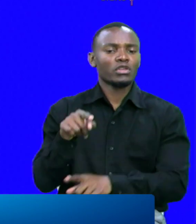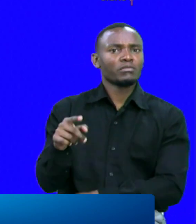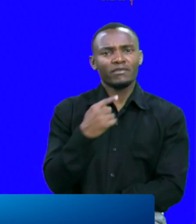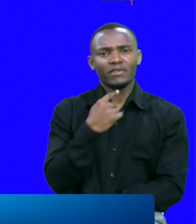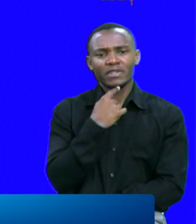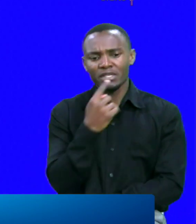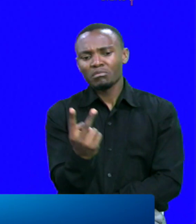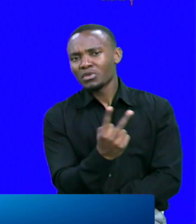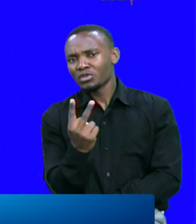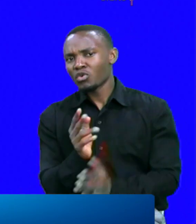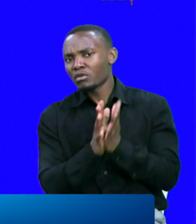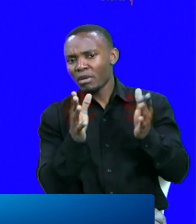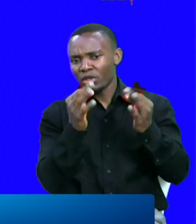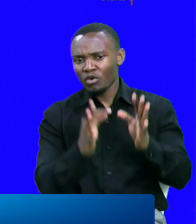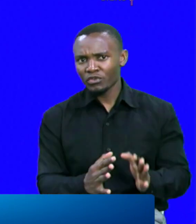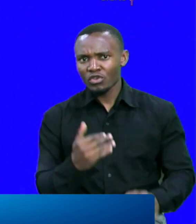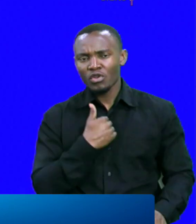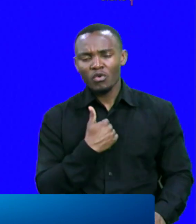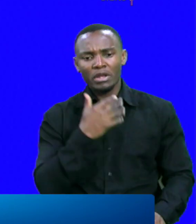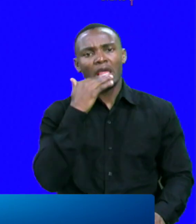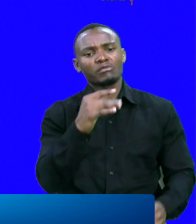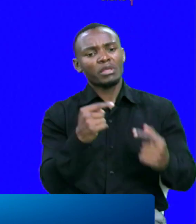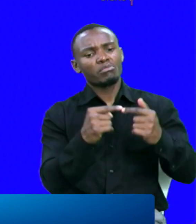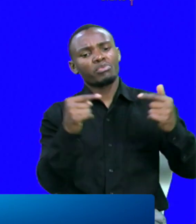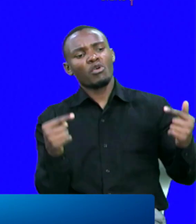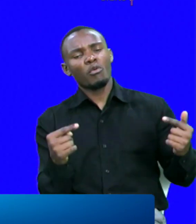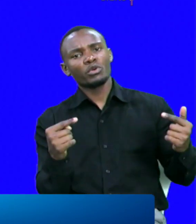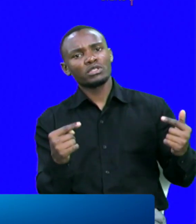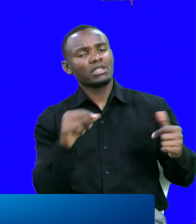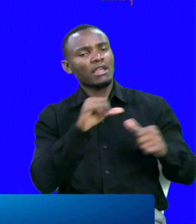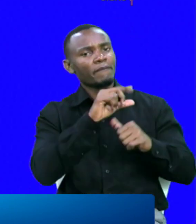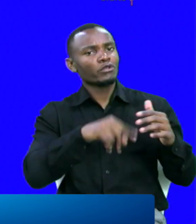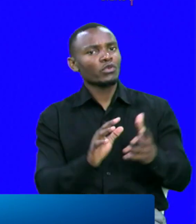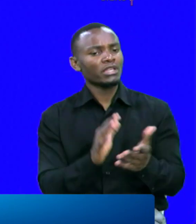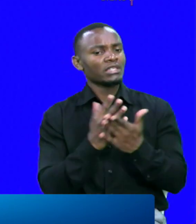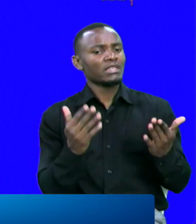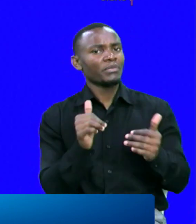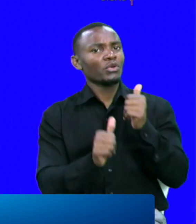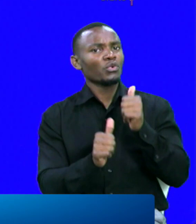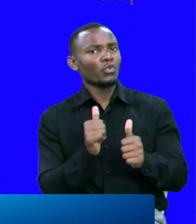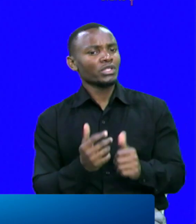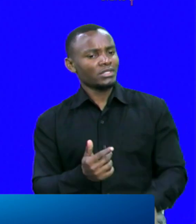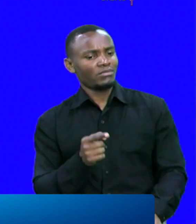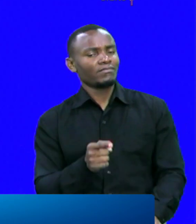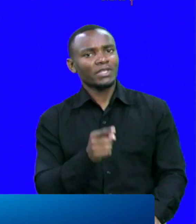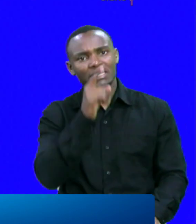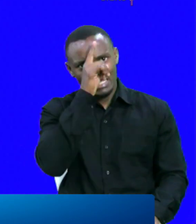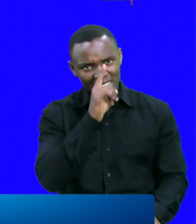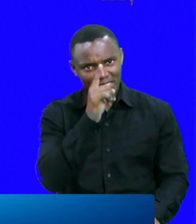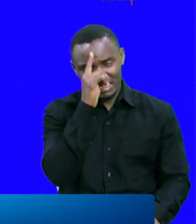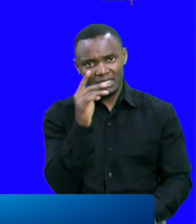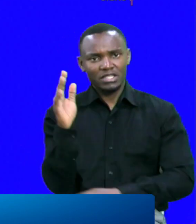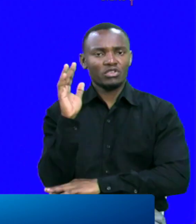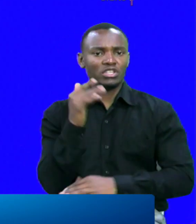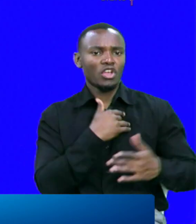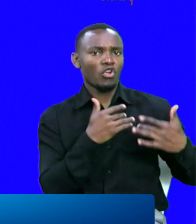on Tuesday said WorldCoin was operating legally in Kenya, and he similarly questioned CS Kindiki's remarks a